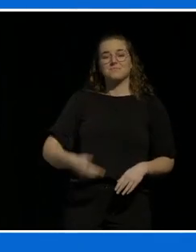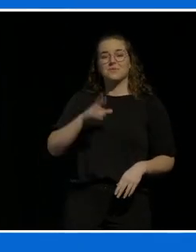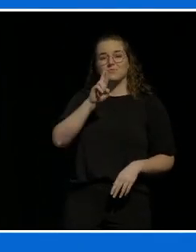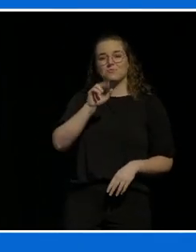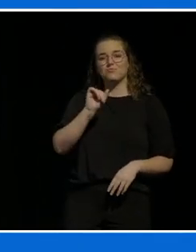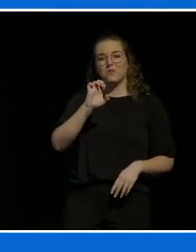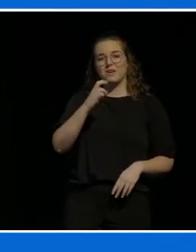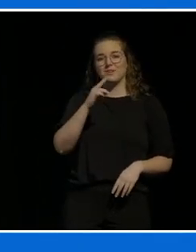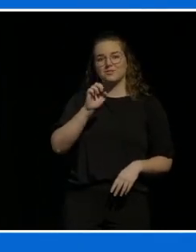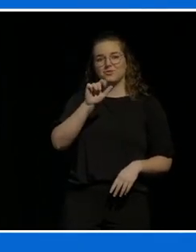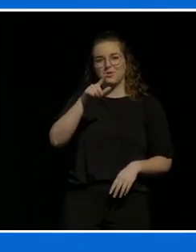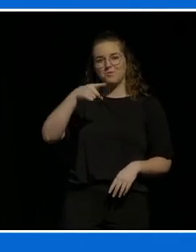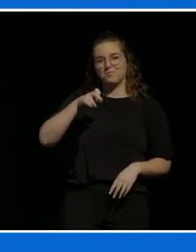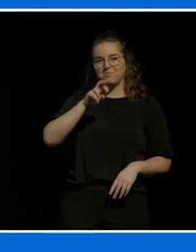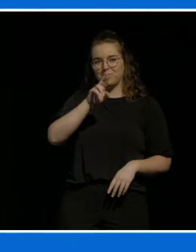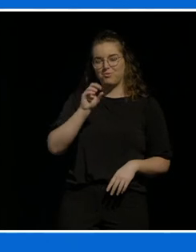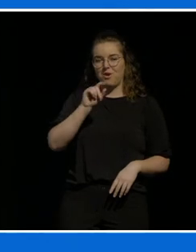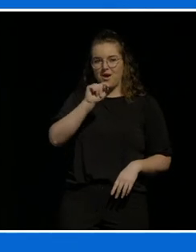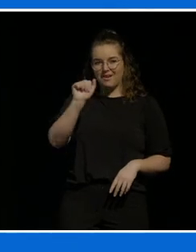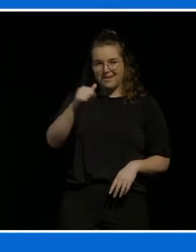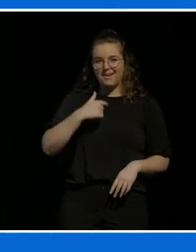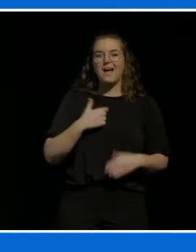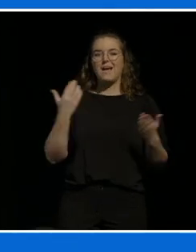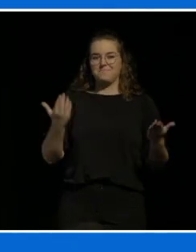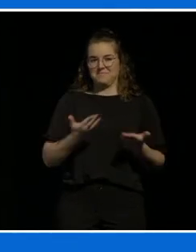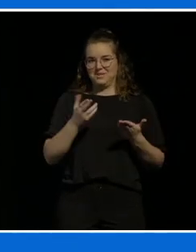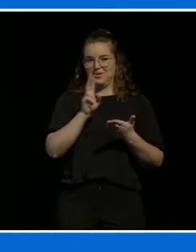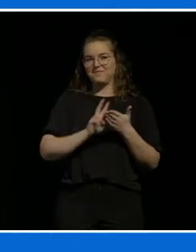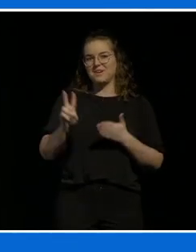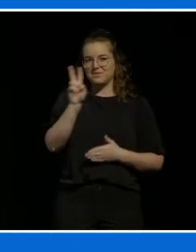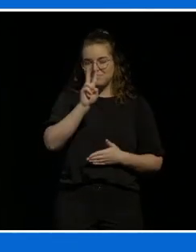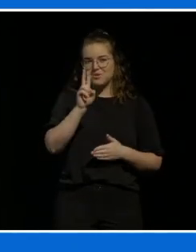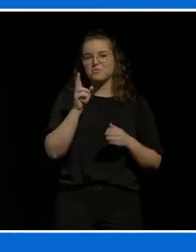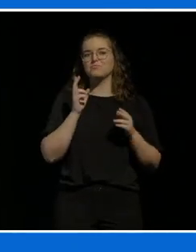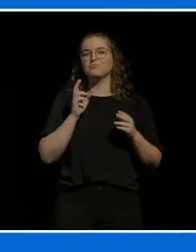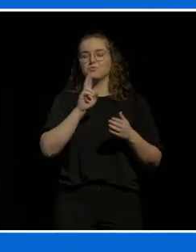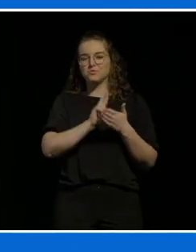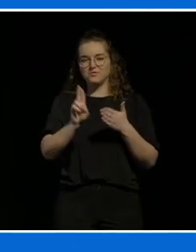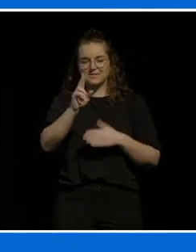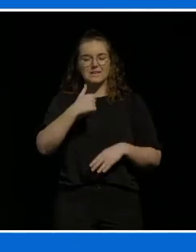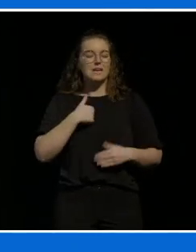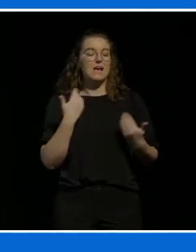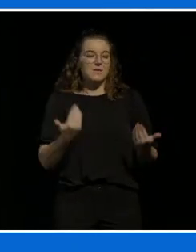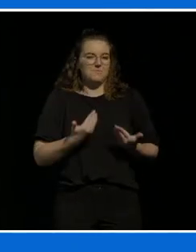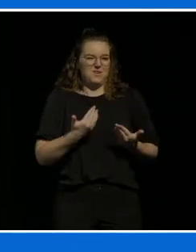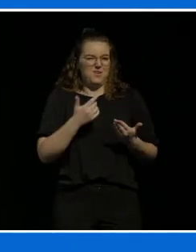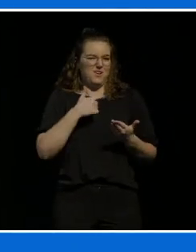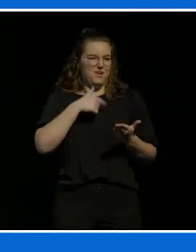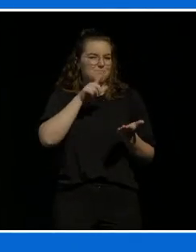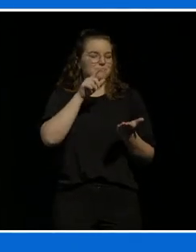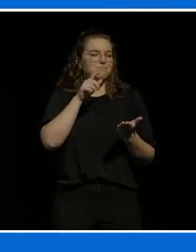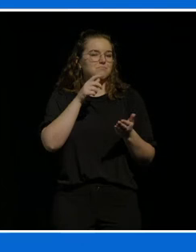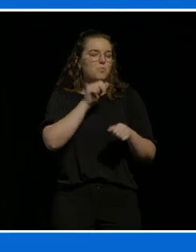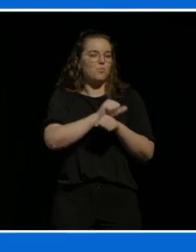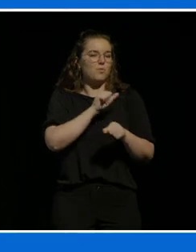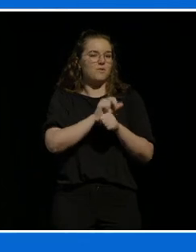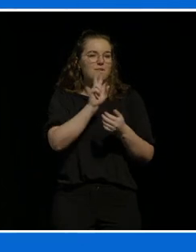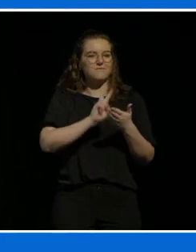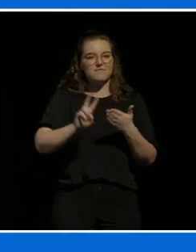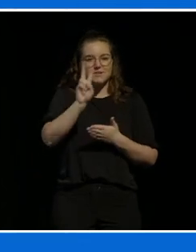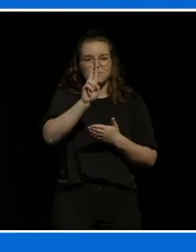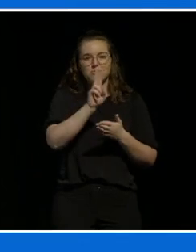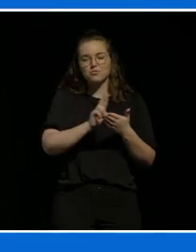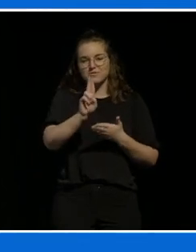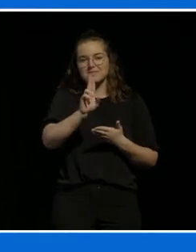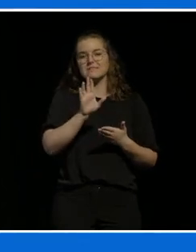University. I serve as the editor-in-chief of the Vanderbilt Hustler, which is Vanderbilt's official student newspaper. And so to start off, I want to highlight one